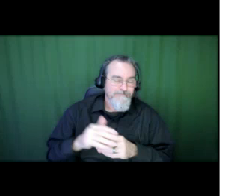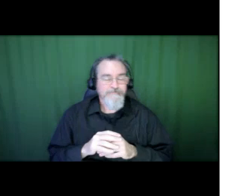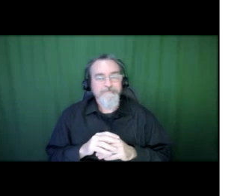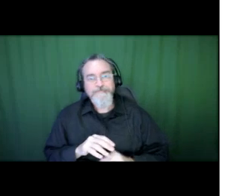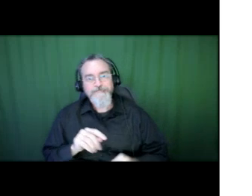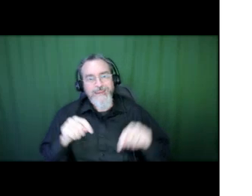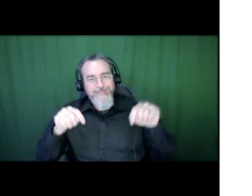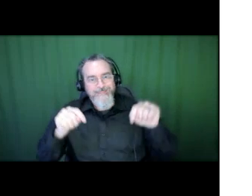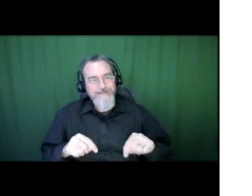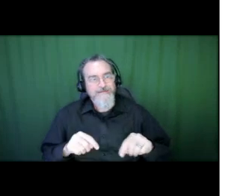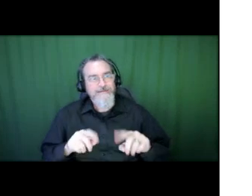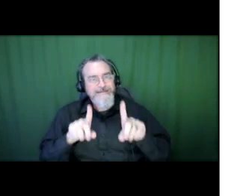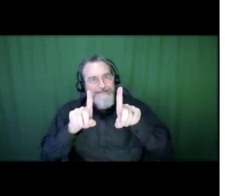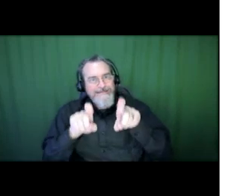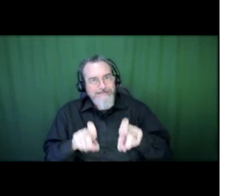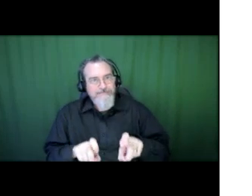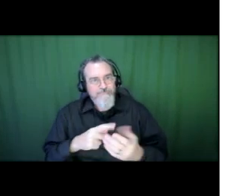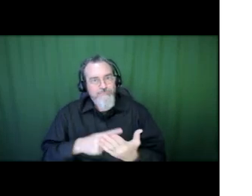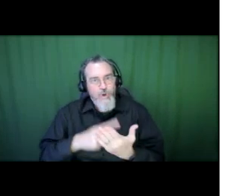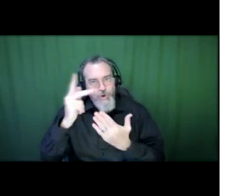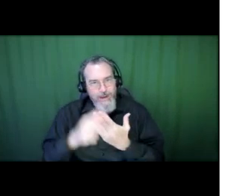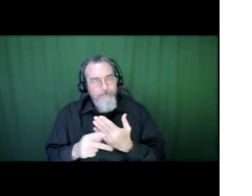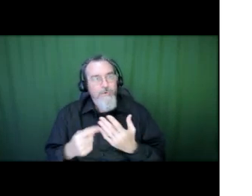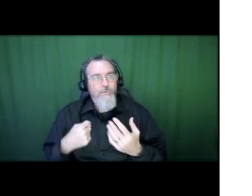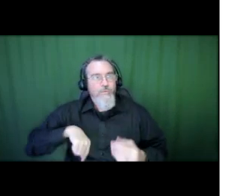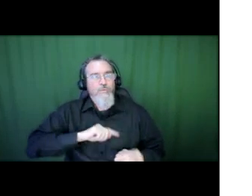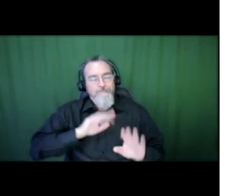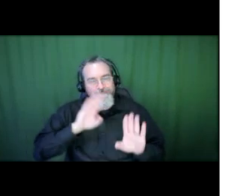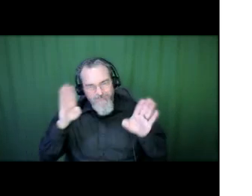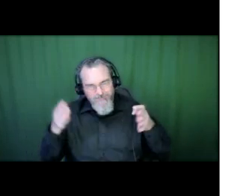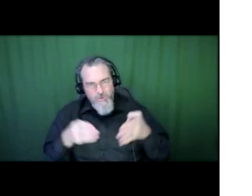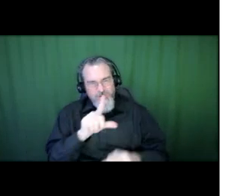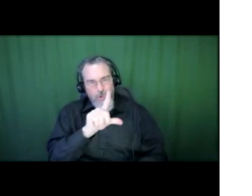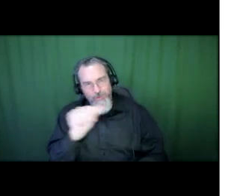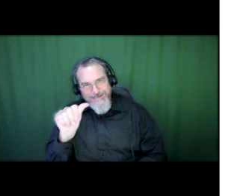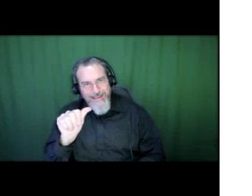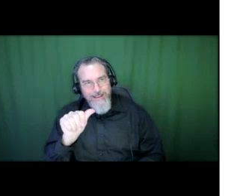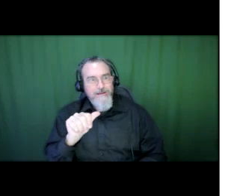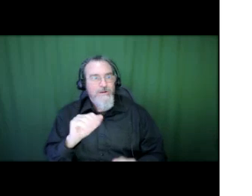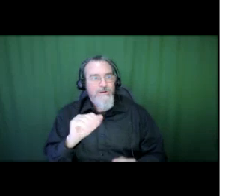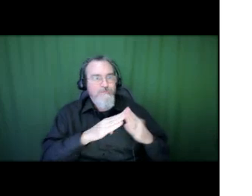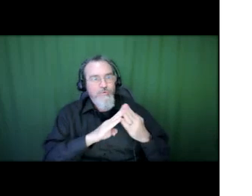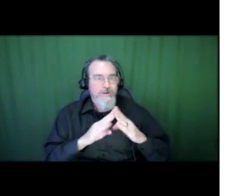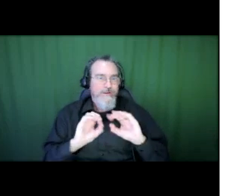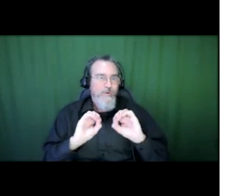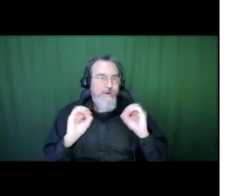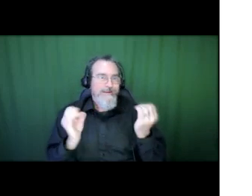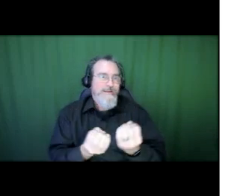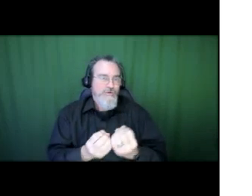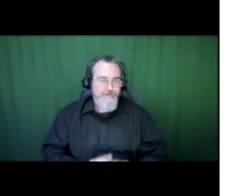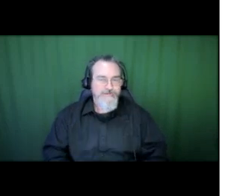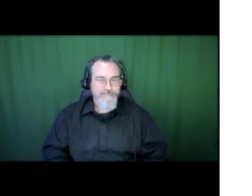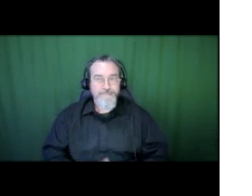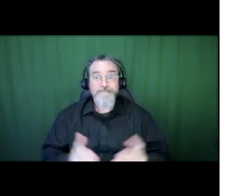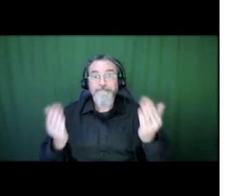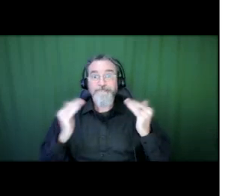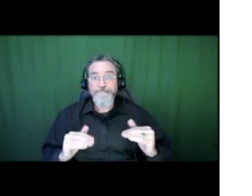looking forward to engaging a lot of the Louisiana-based community organizations. All right, let's move on to the next slide,